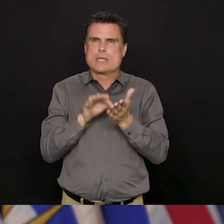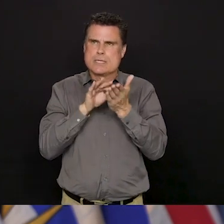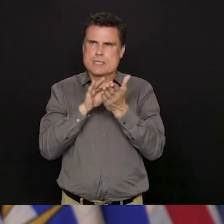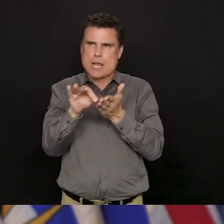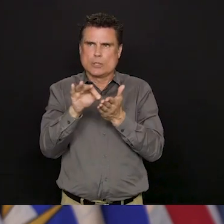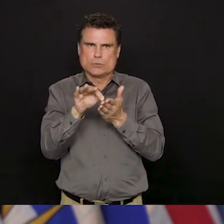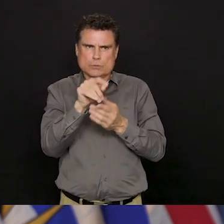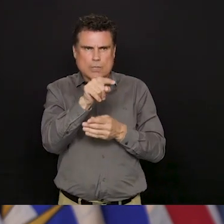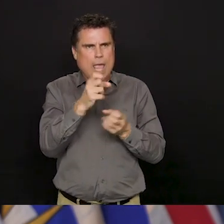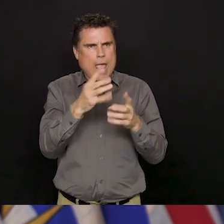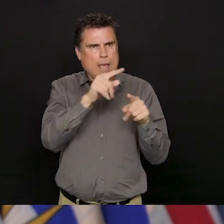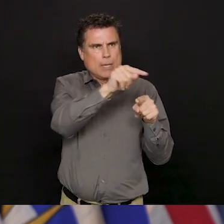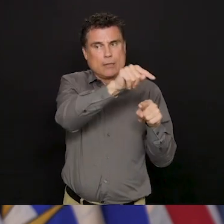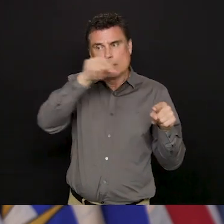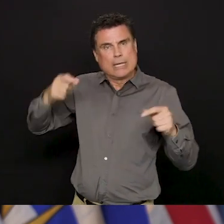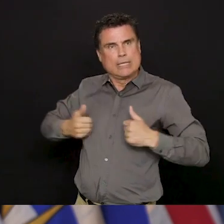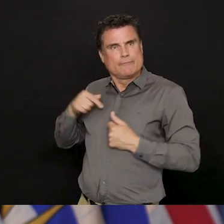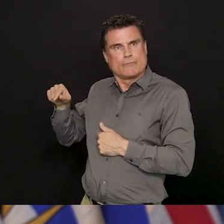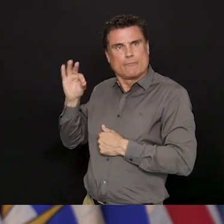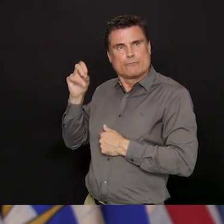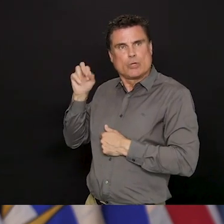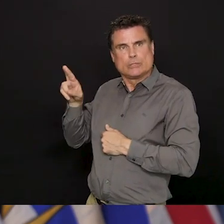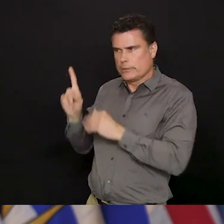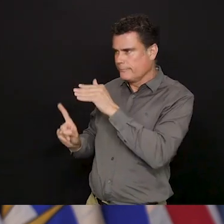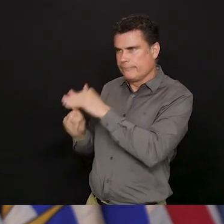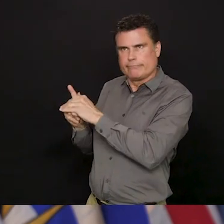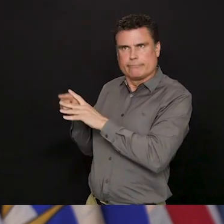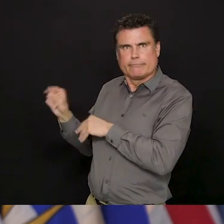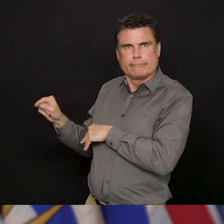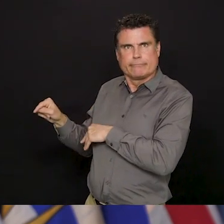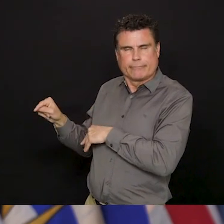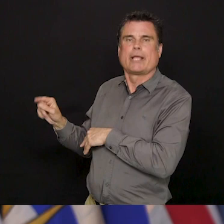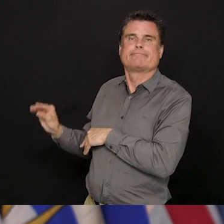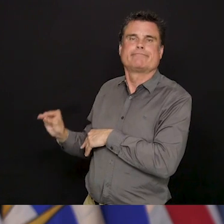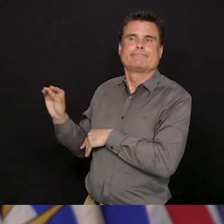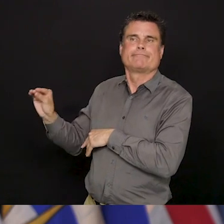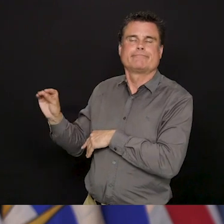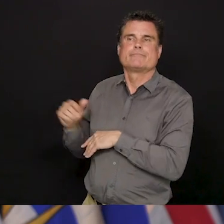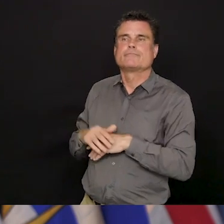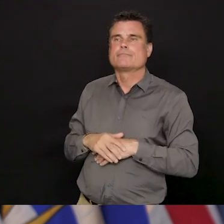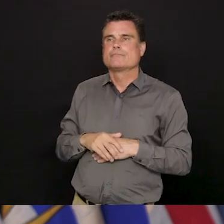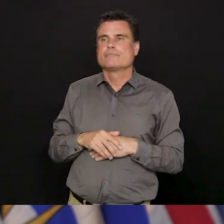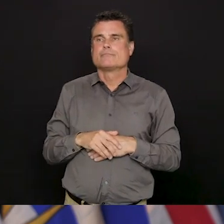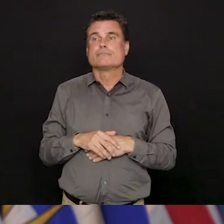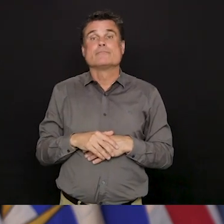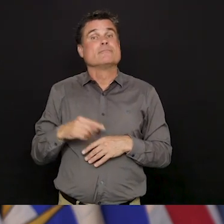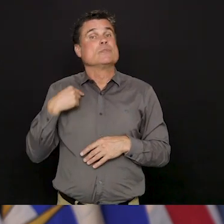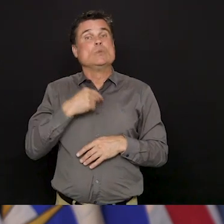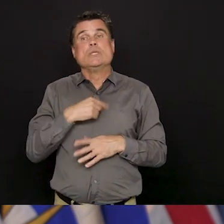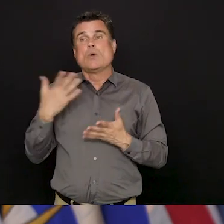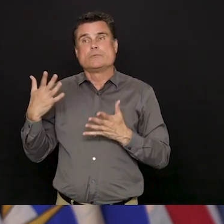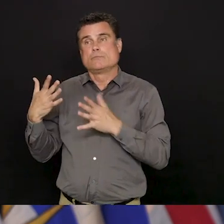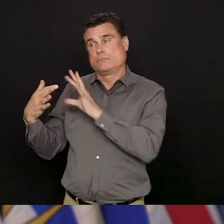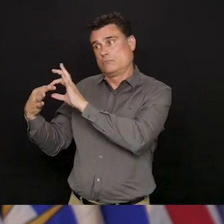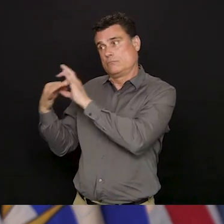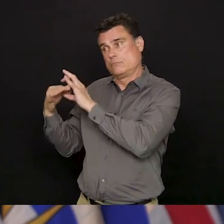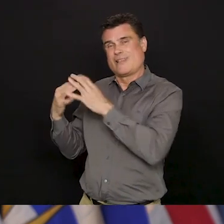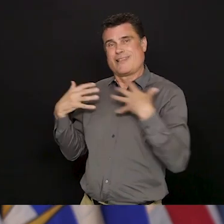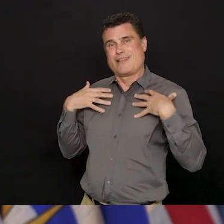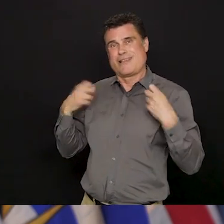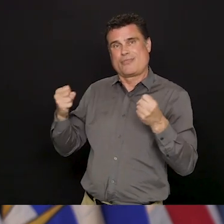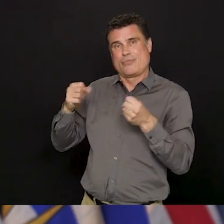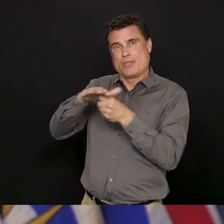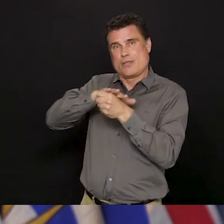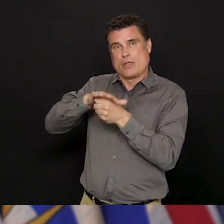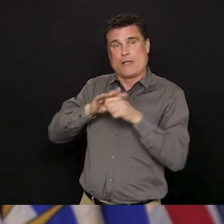Coastal to ensure that every individual case, we find out who their contacts are. So if who their